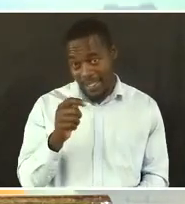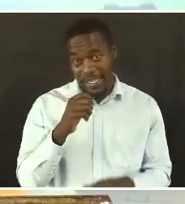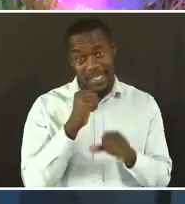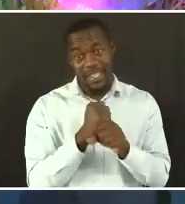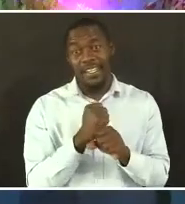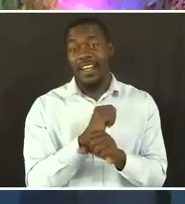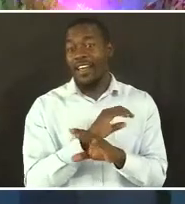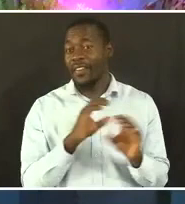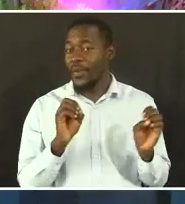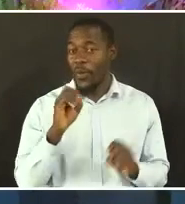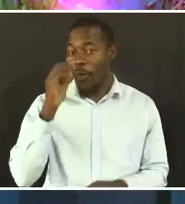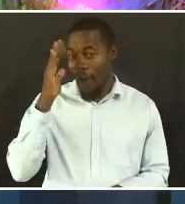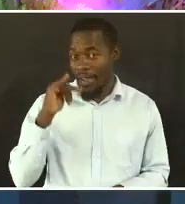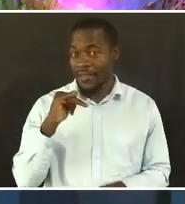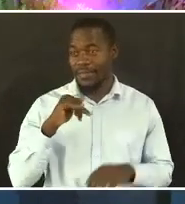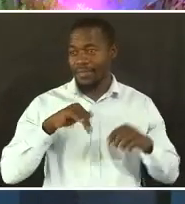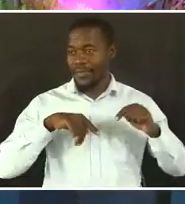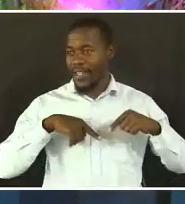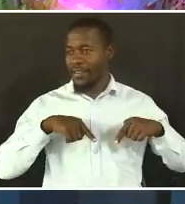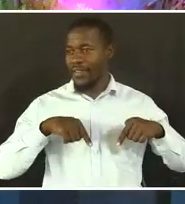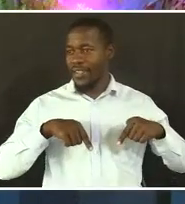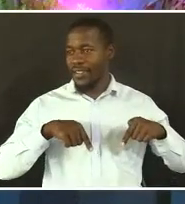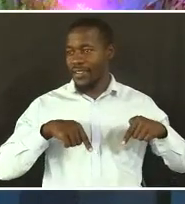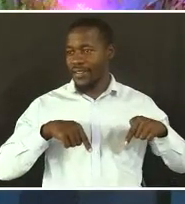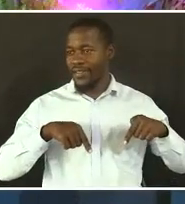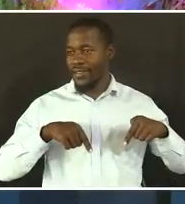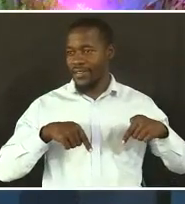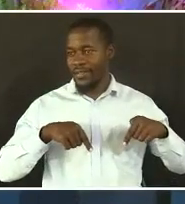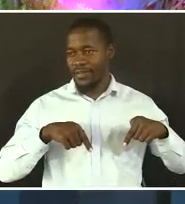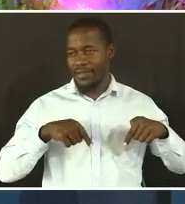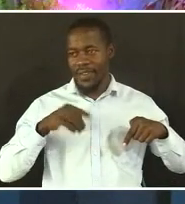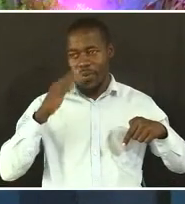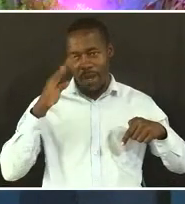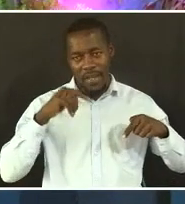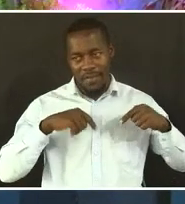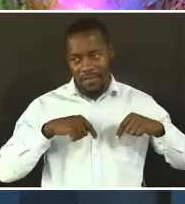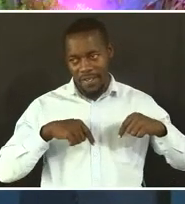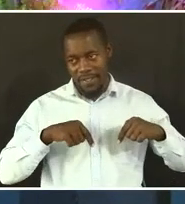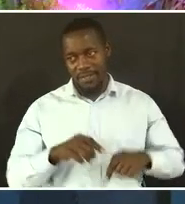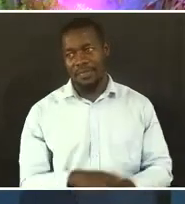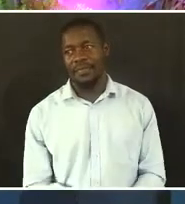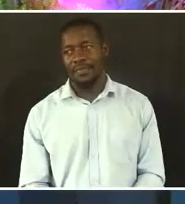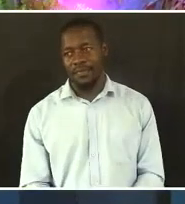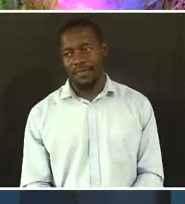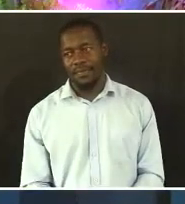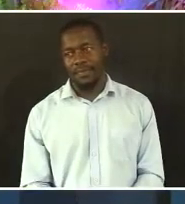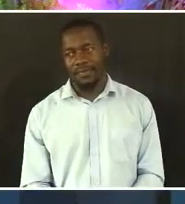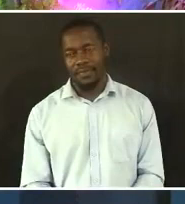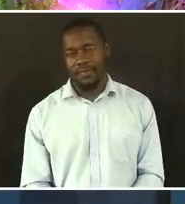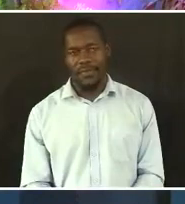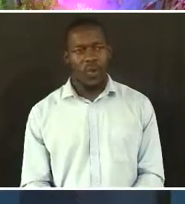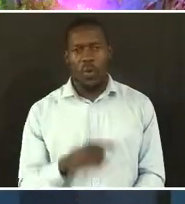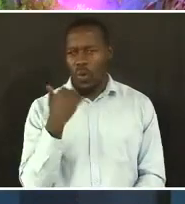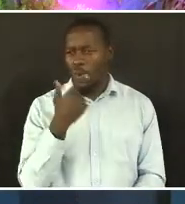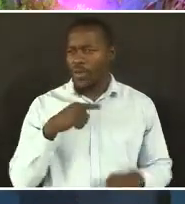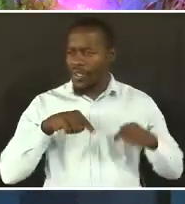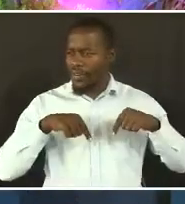what? He was what? He was what? Listen, how many of us are